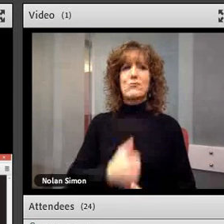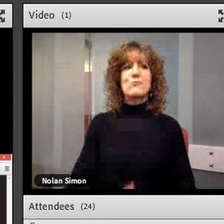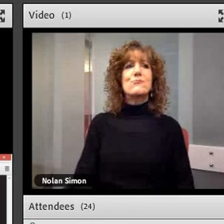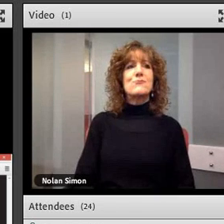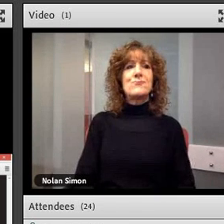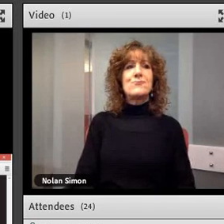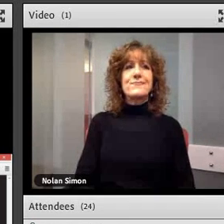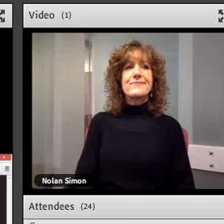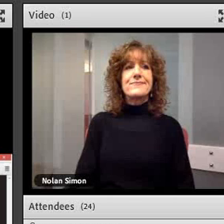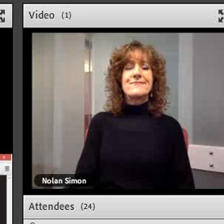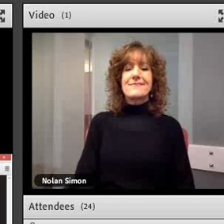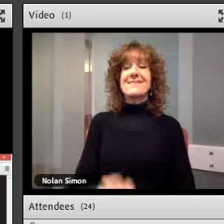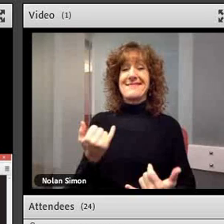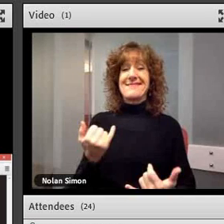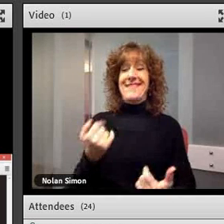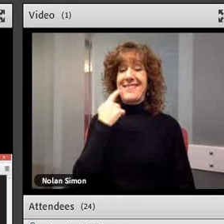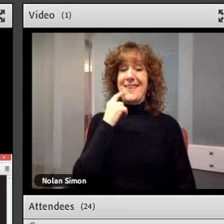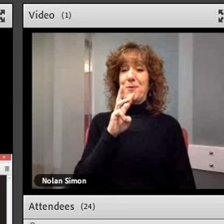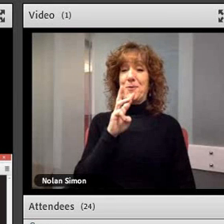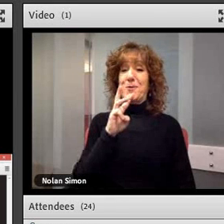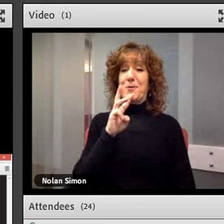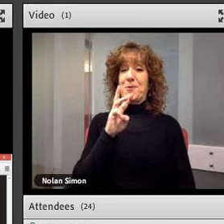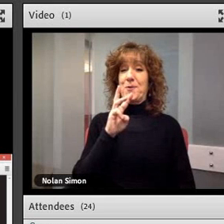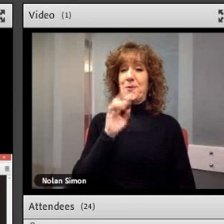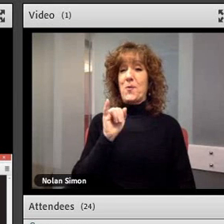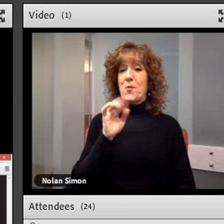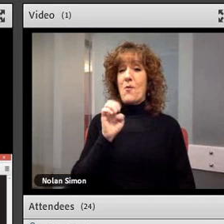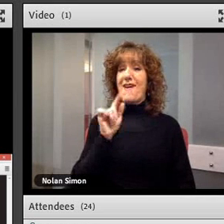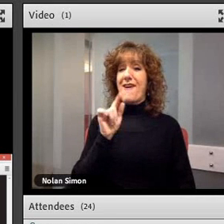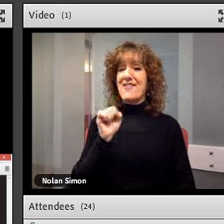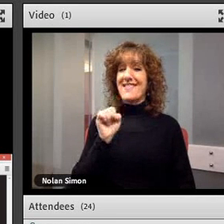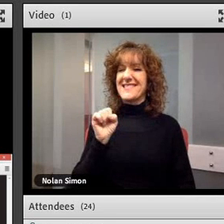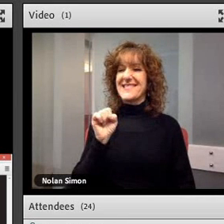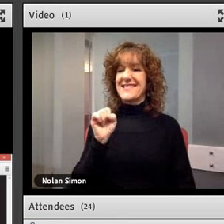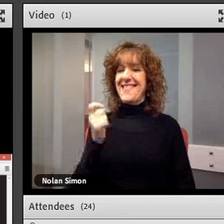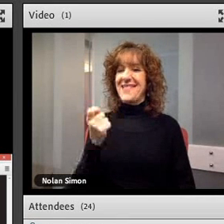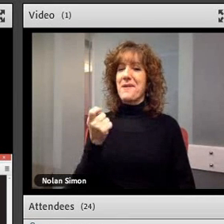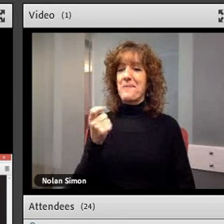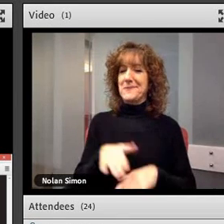go wireless, I think, here, which may slow us down a little bit.